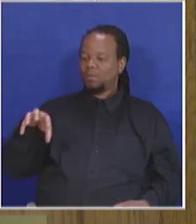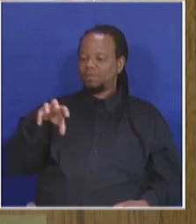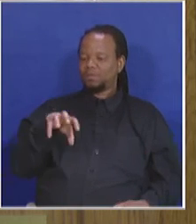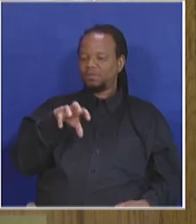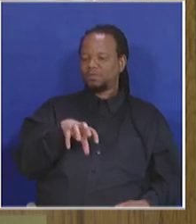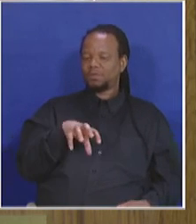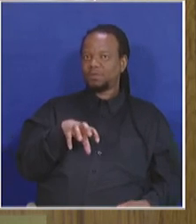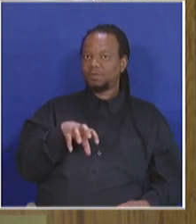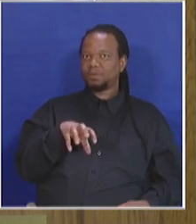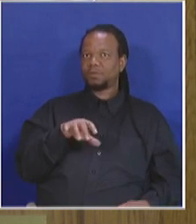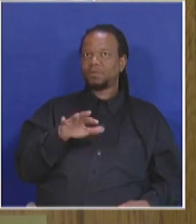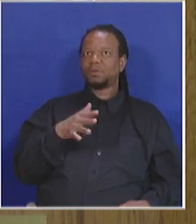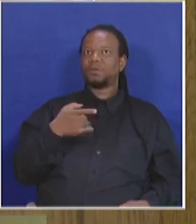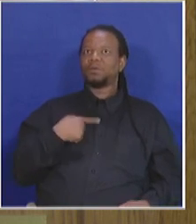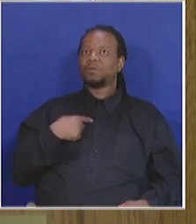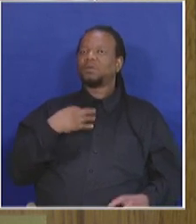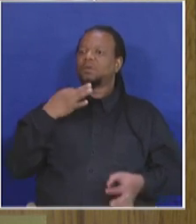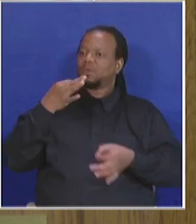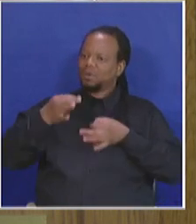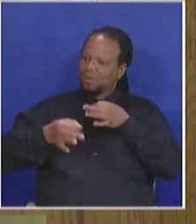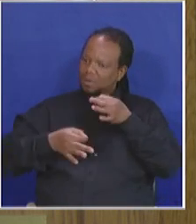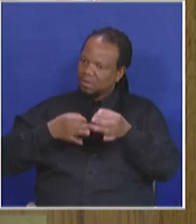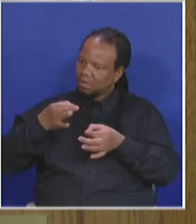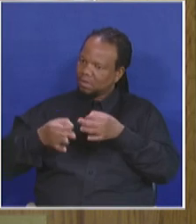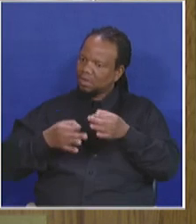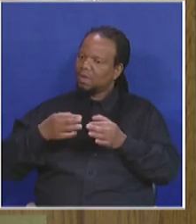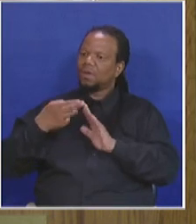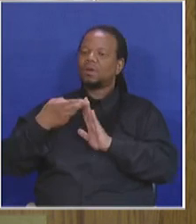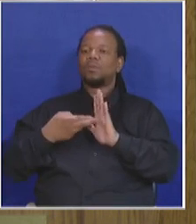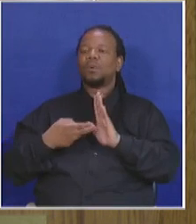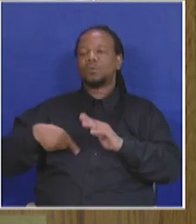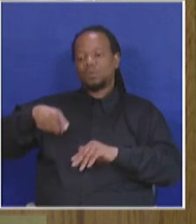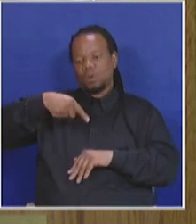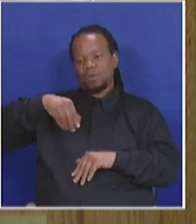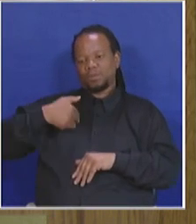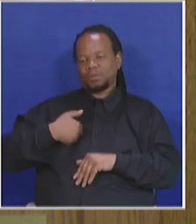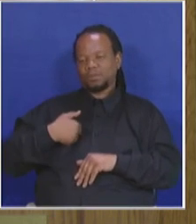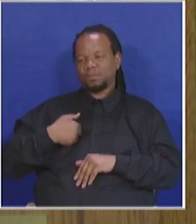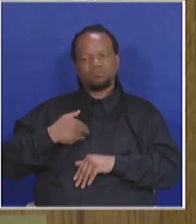and narrate our own report to ourselves. We expect